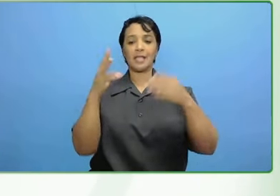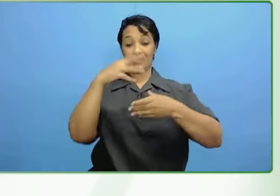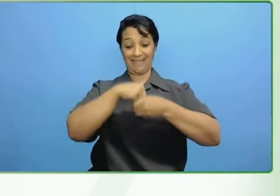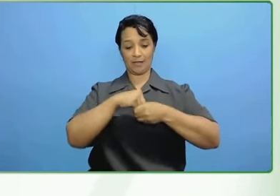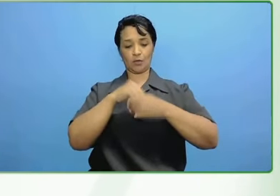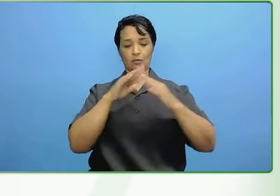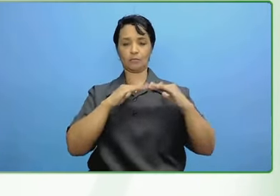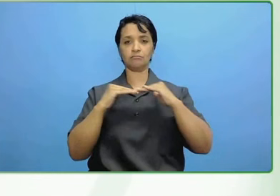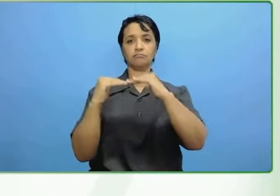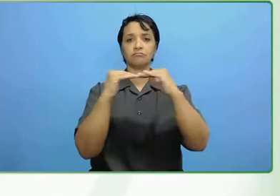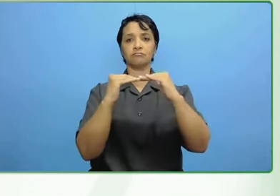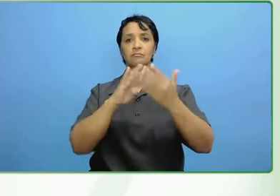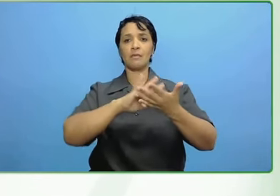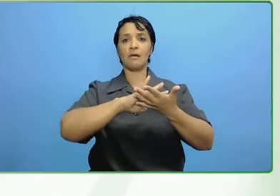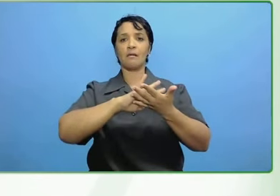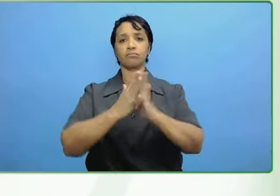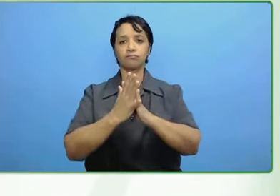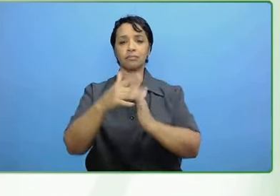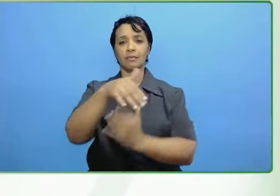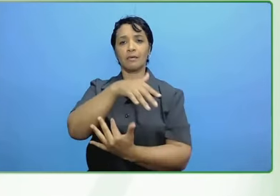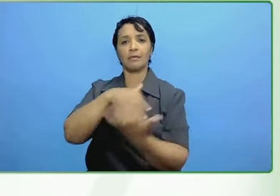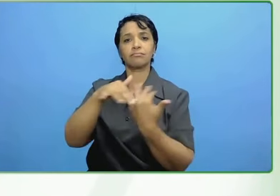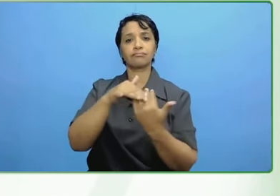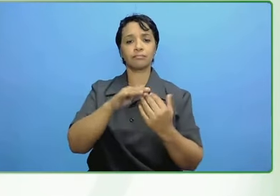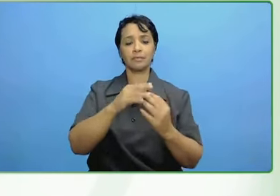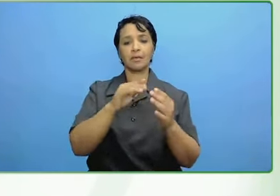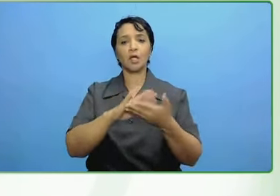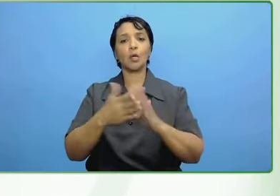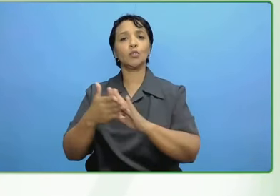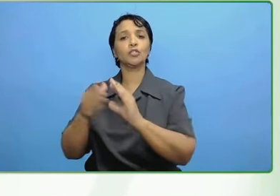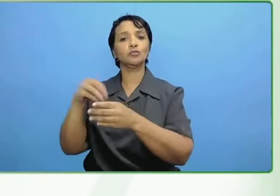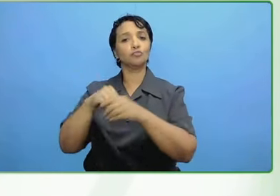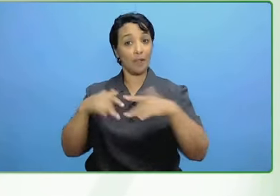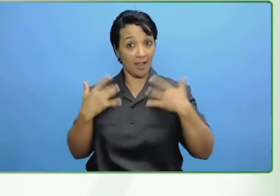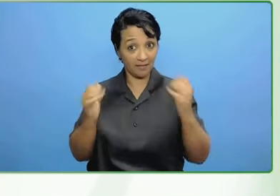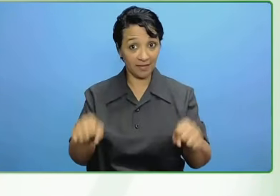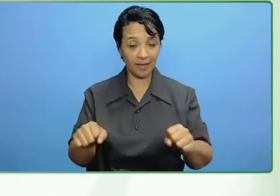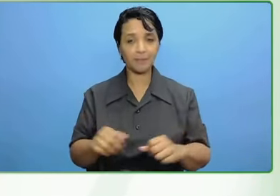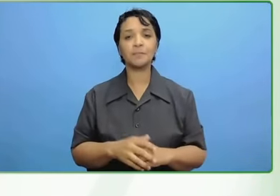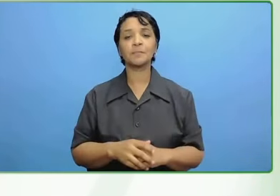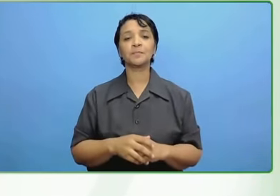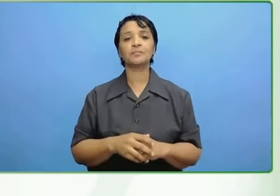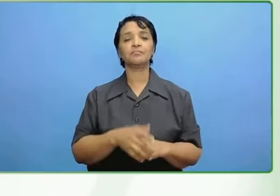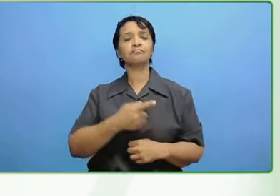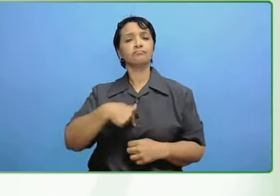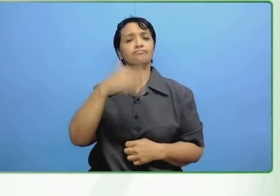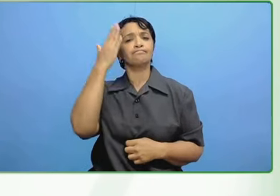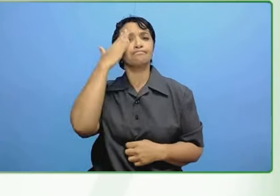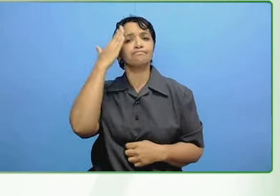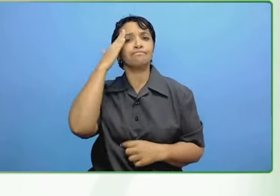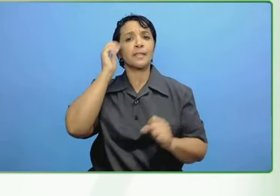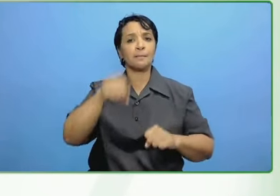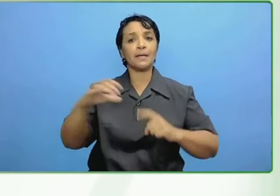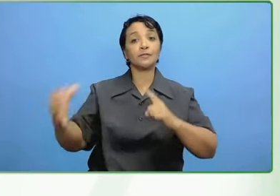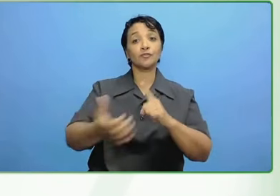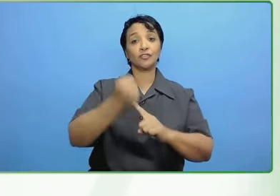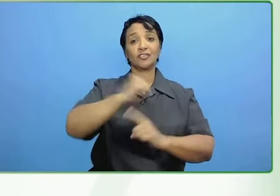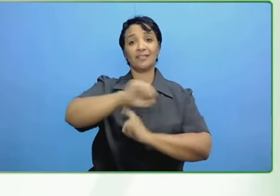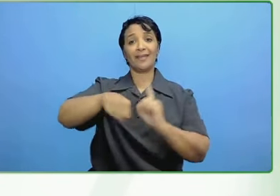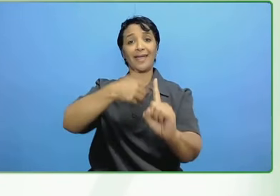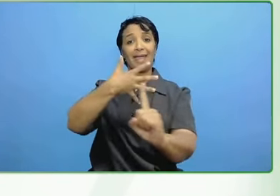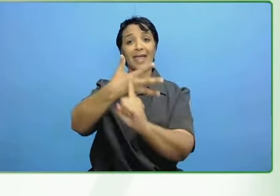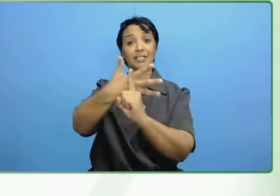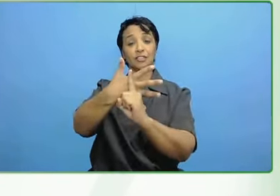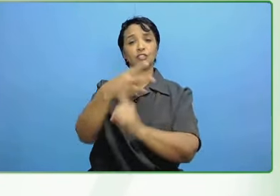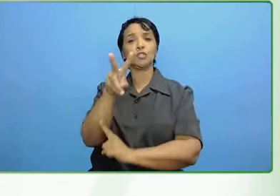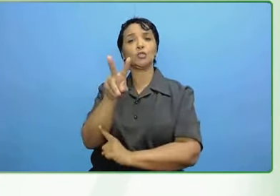and contributing members of society. We also recognize the importance of achieving the 2030 Sustainable Development Goals,